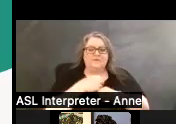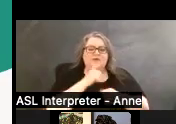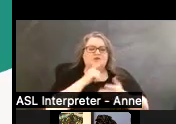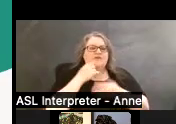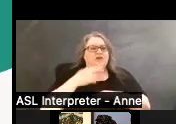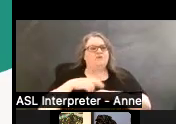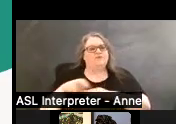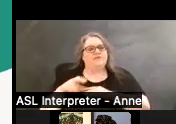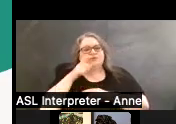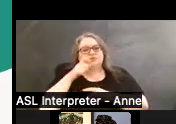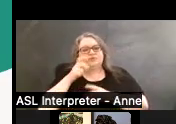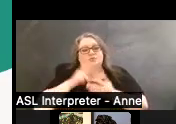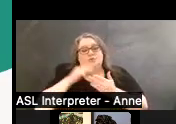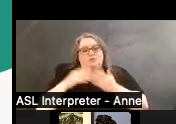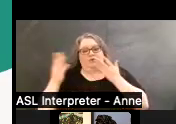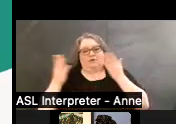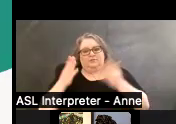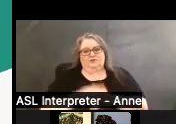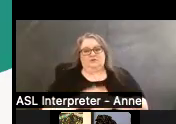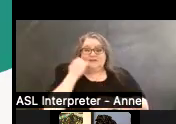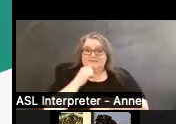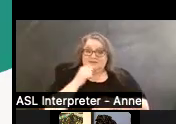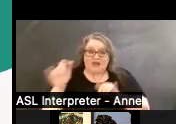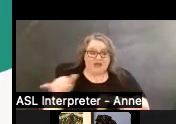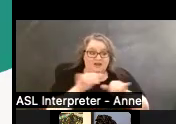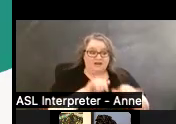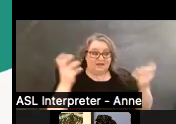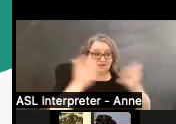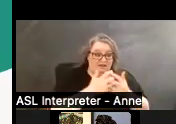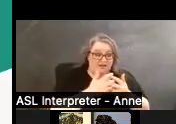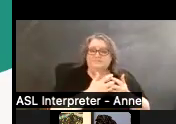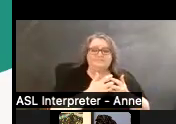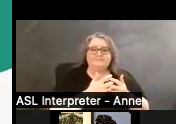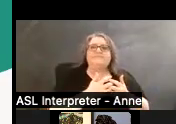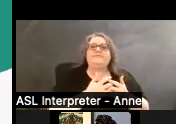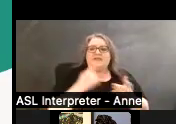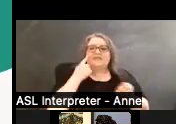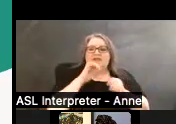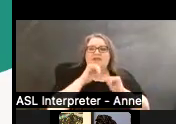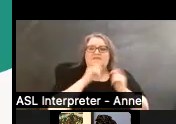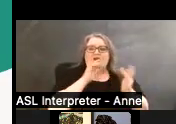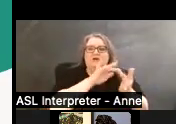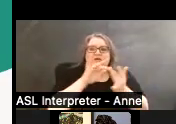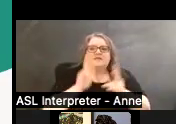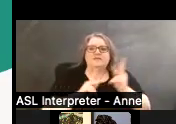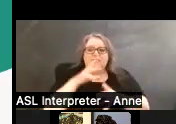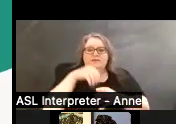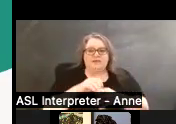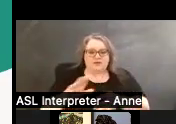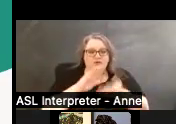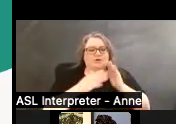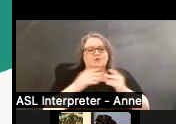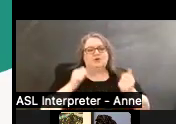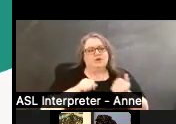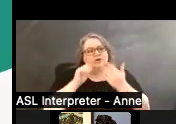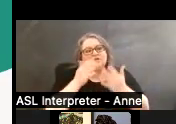is serving. And if it is not, then really thinking about ways to reach the folks who are in your community, addressing